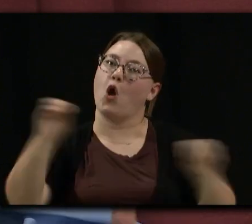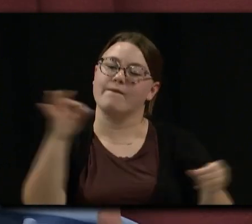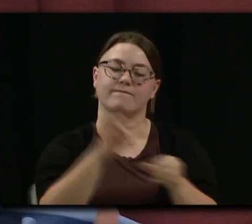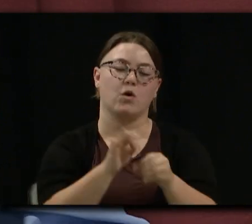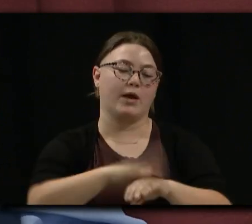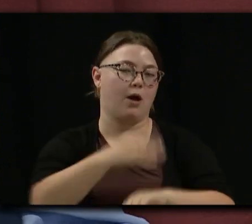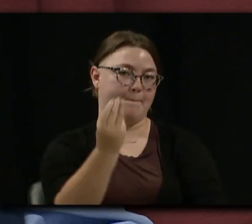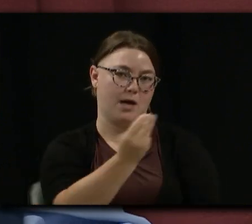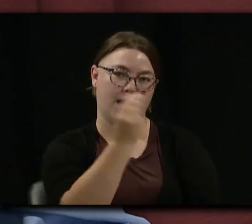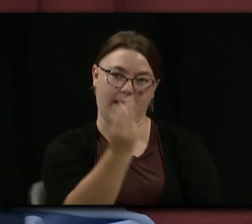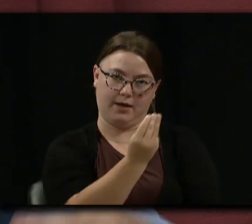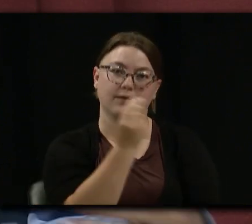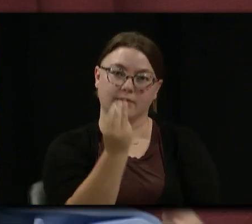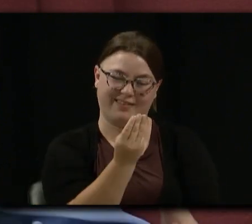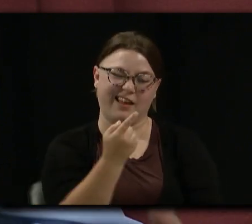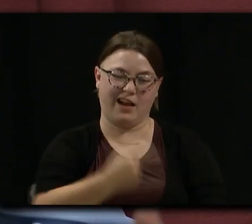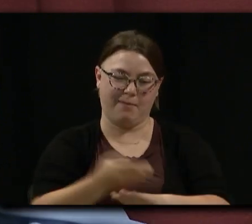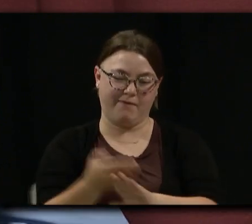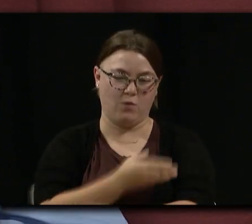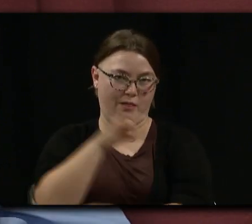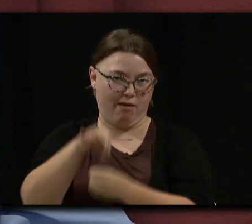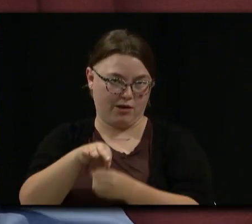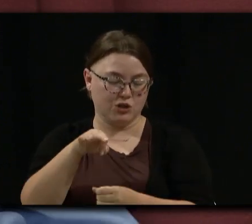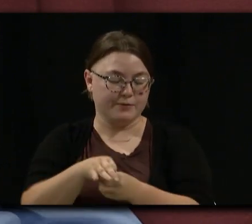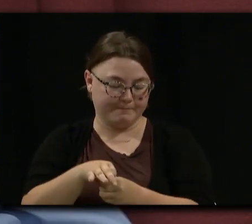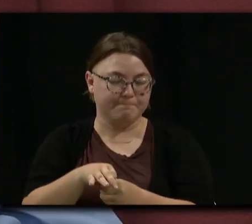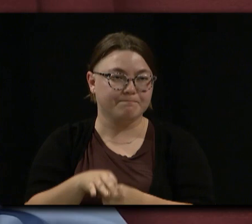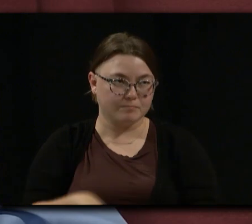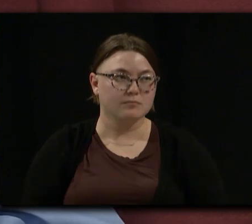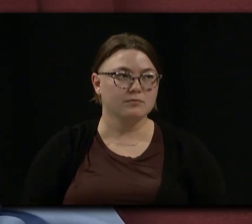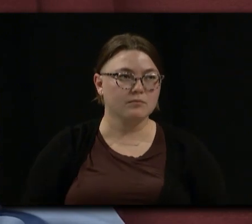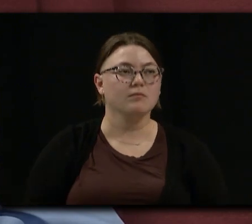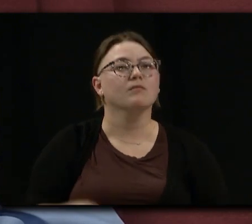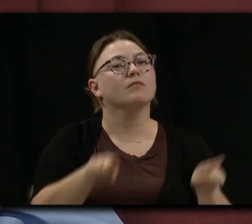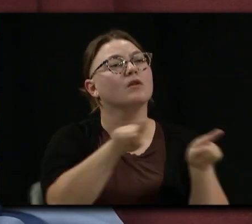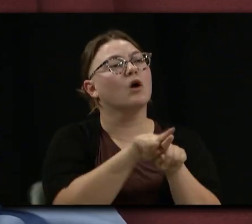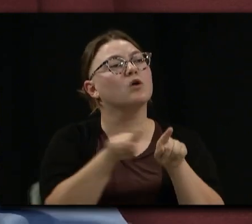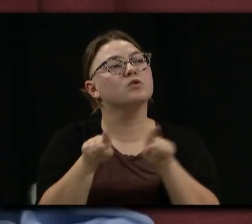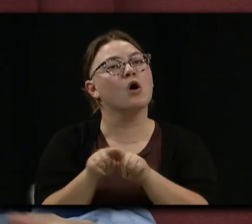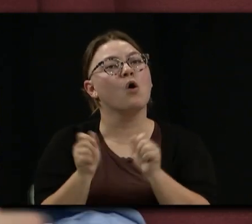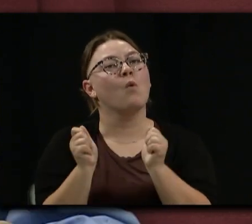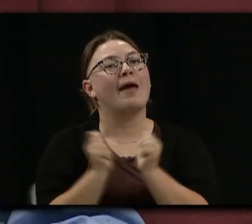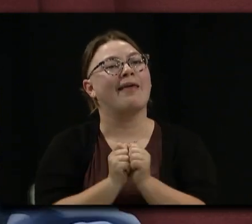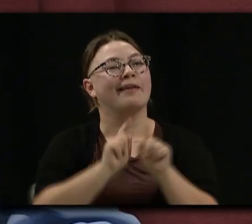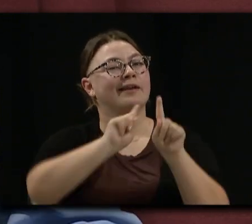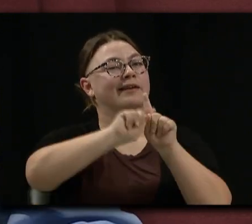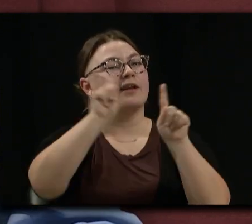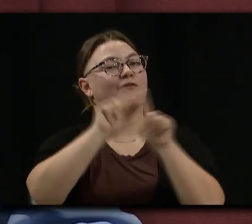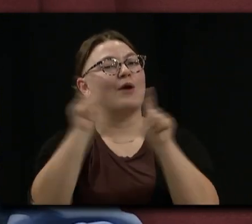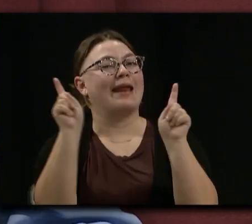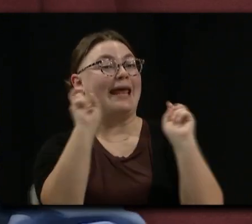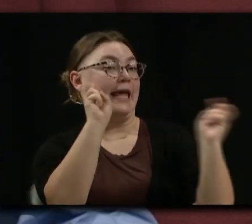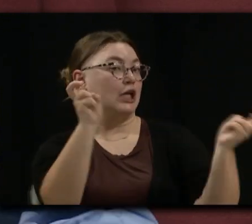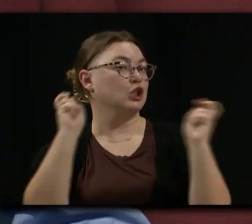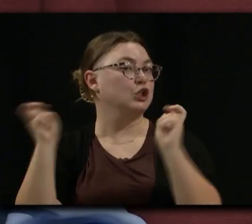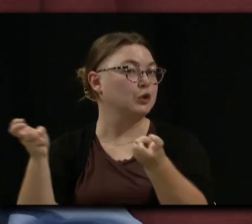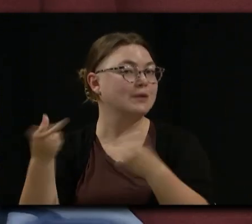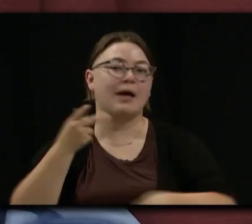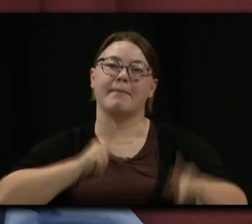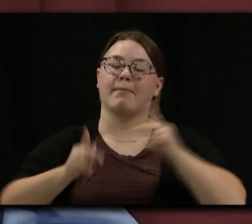coming or the issues that are out there, they are people are energetic about those